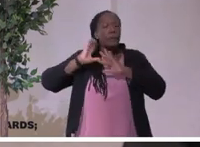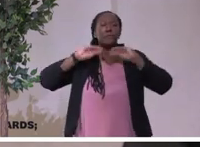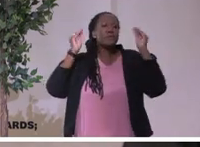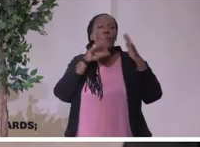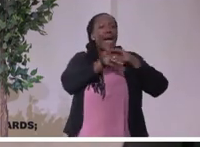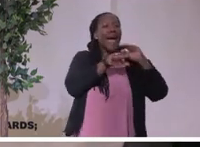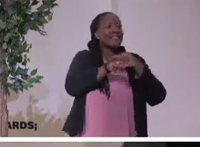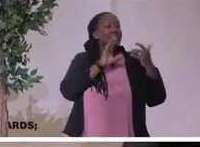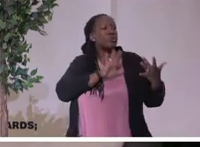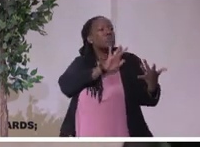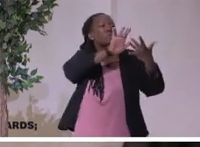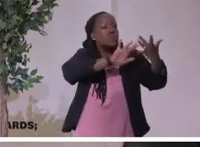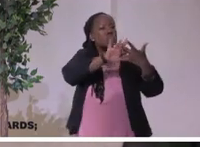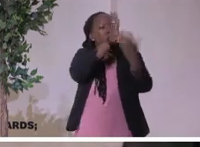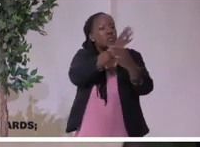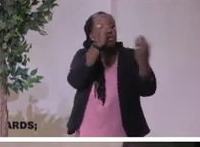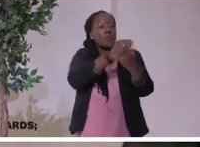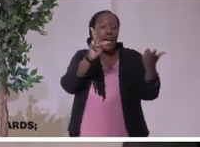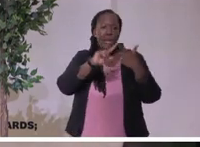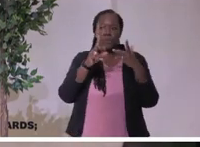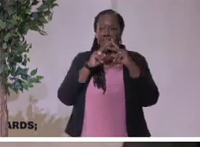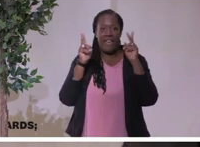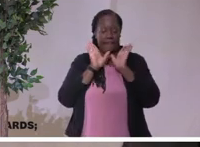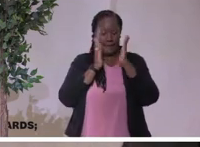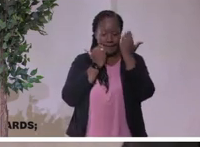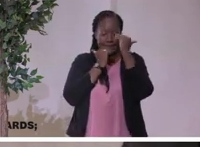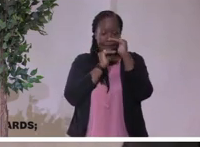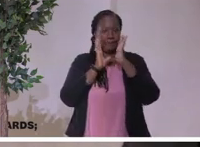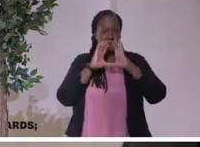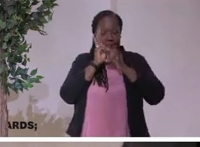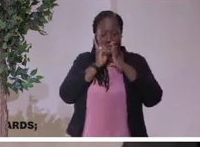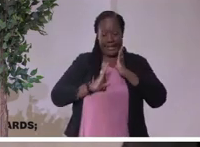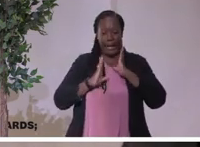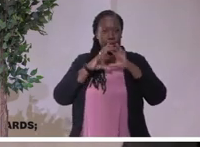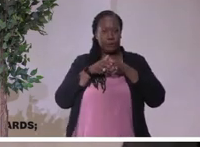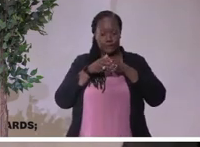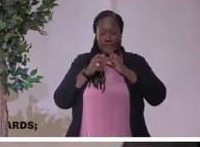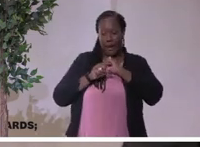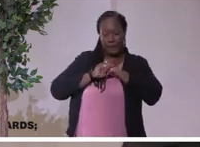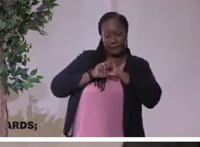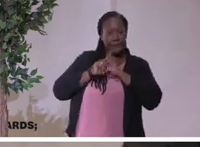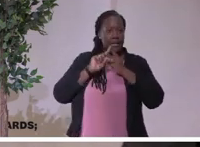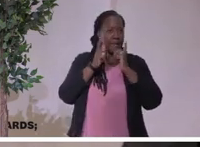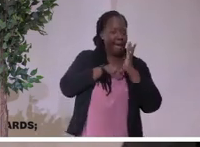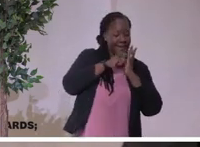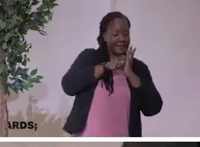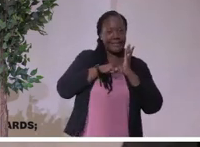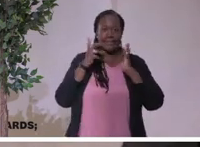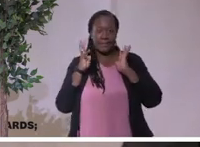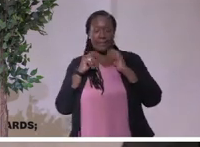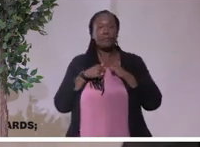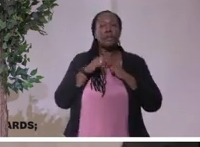the world, and we just had a very finite amount of designers that we were shown in magazines. And we had